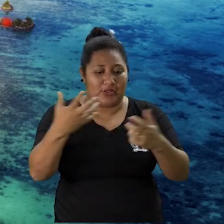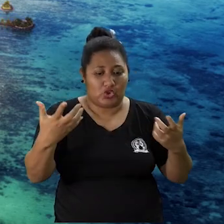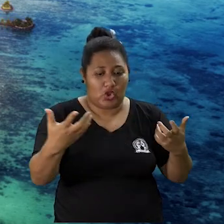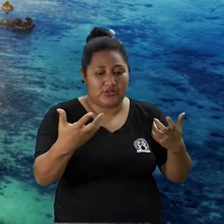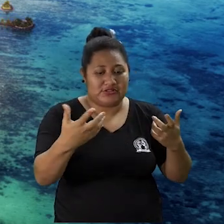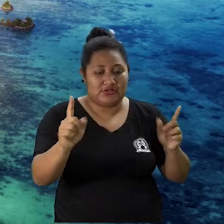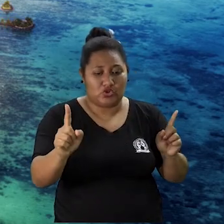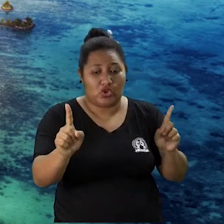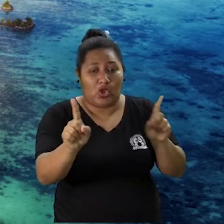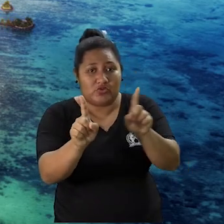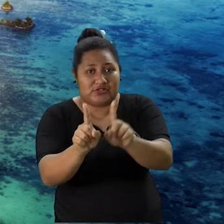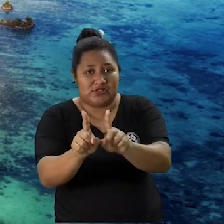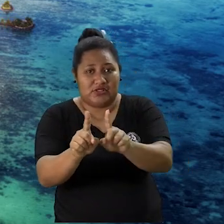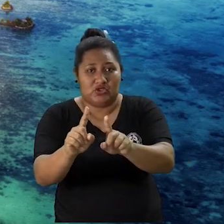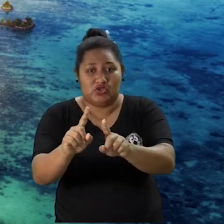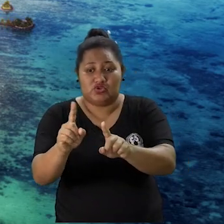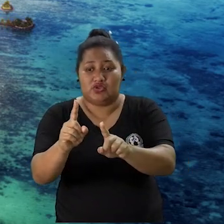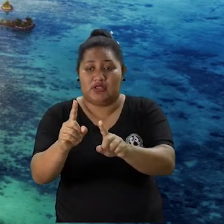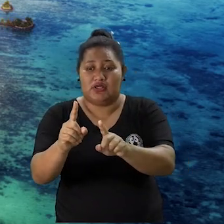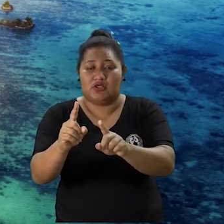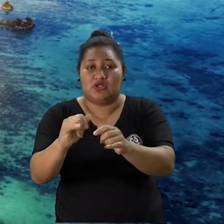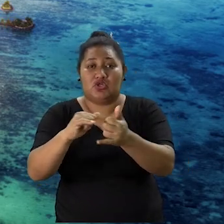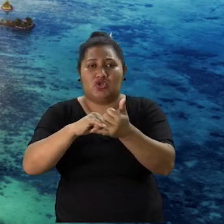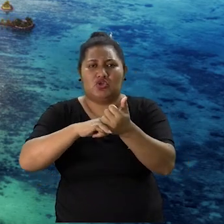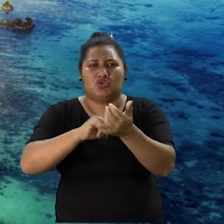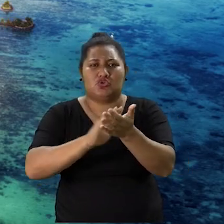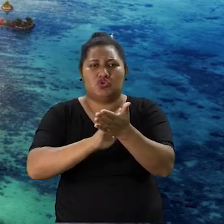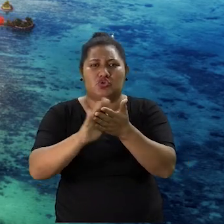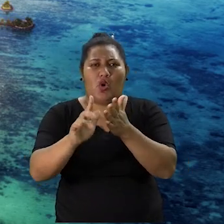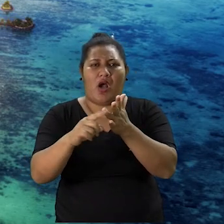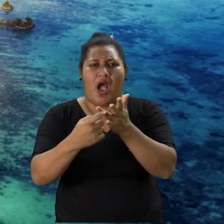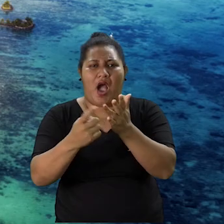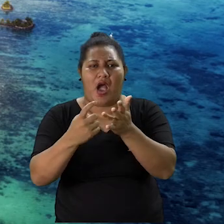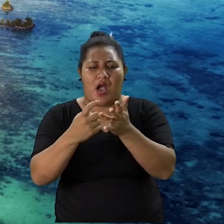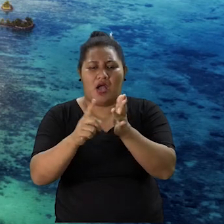or coastline. Mawai mai la tamiti lata lea.